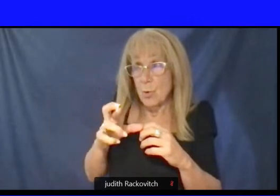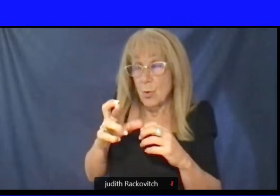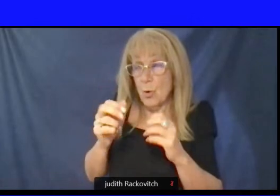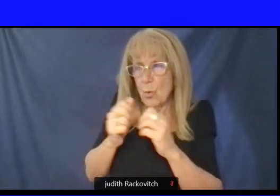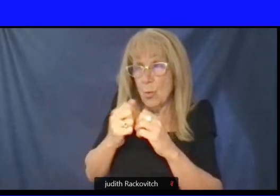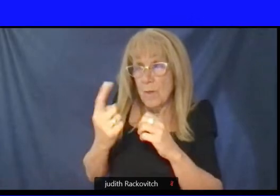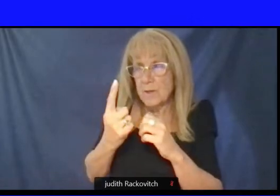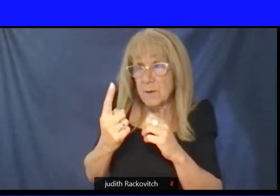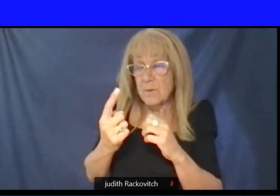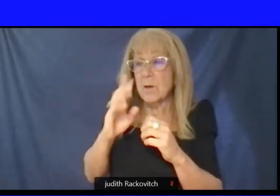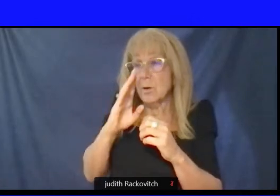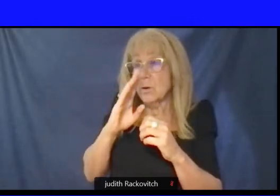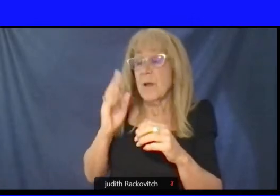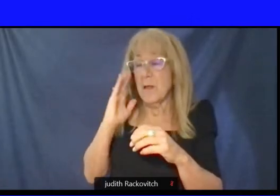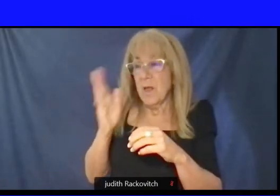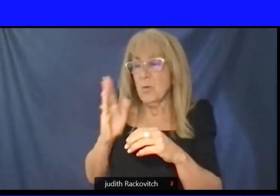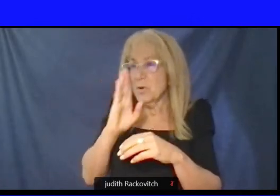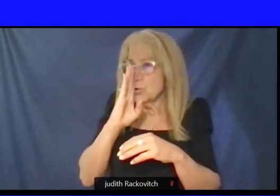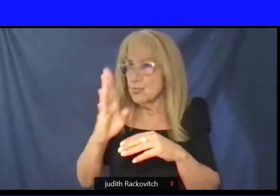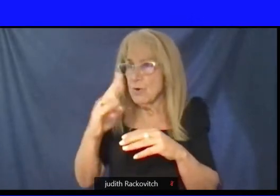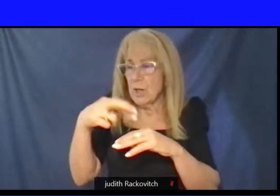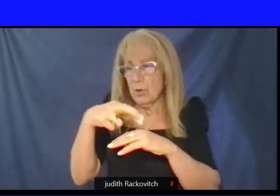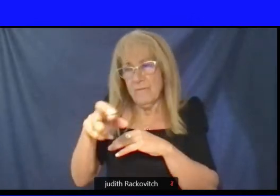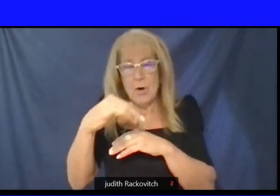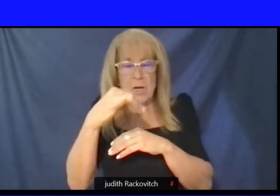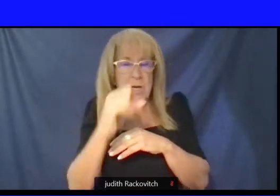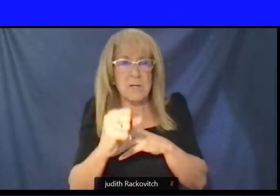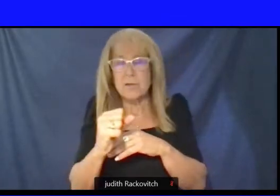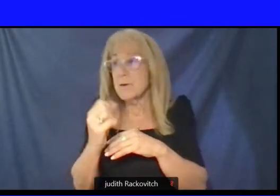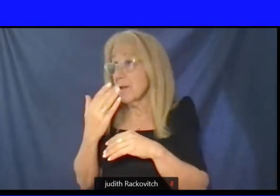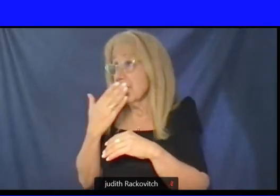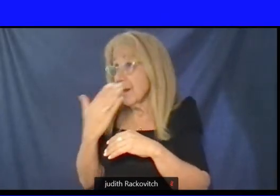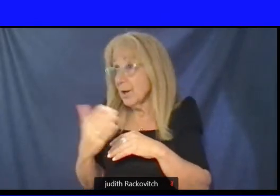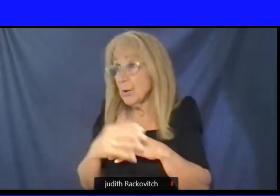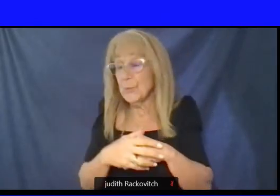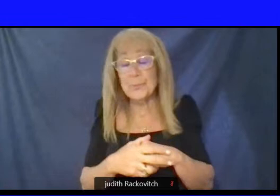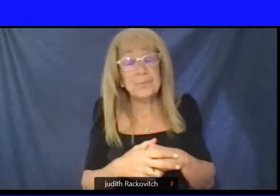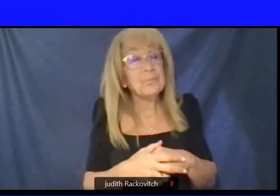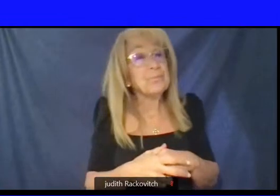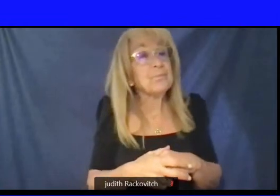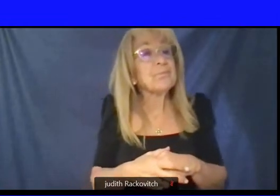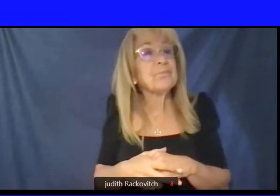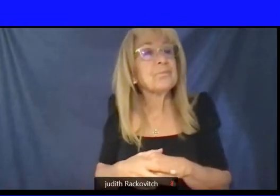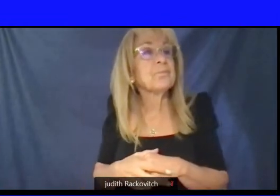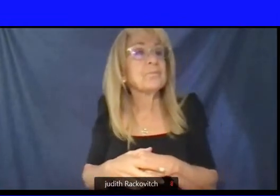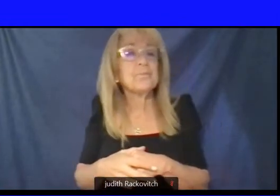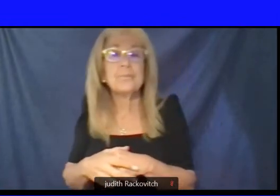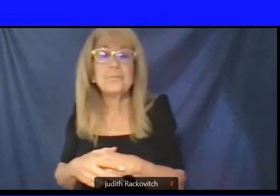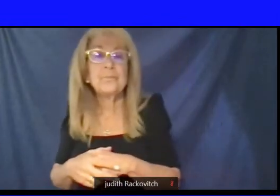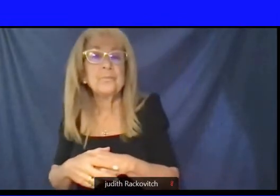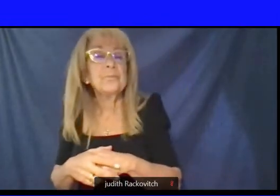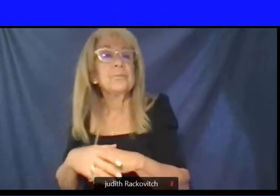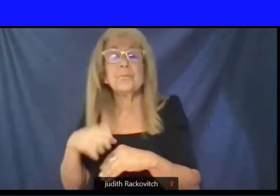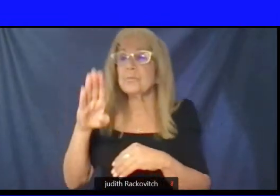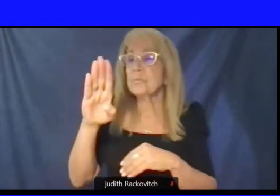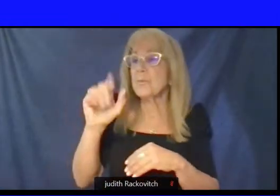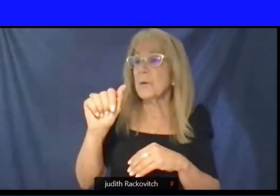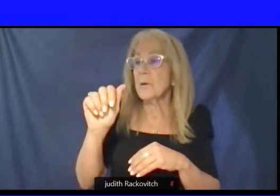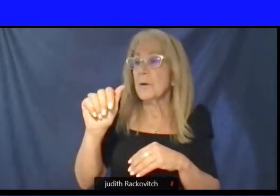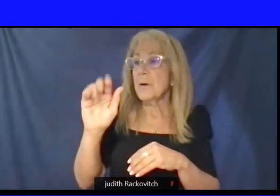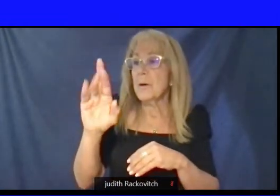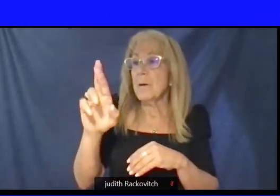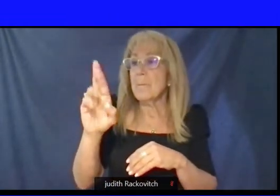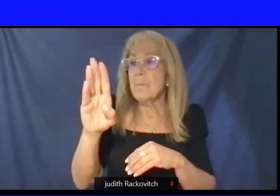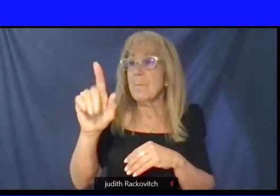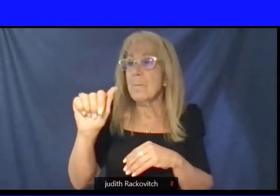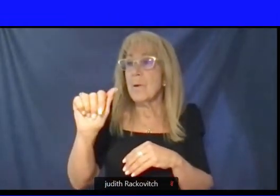Barbara. Dr. McCray, any comments, questions? No questions, no comments. Thank you.